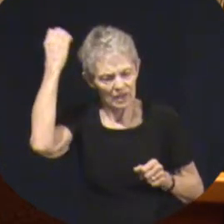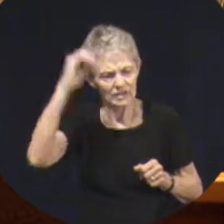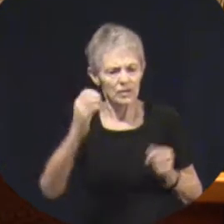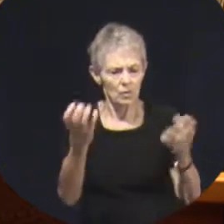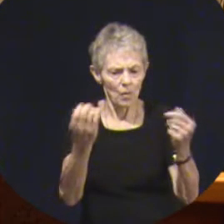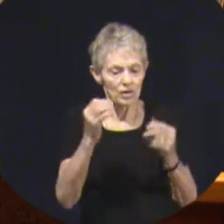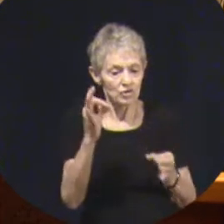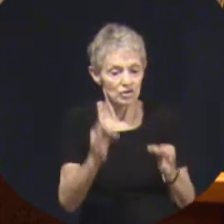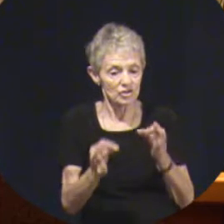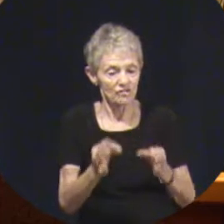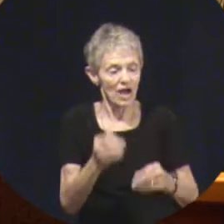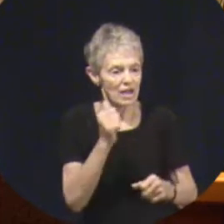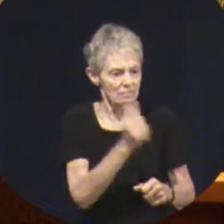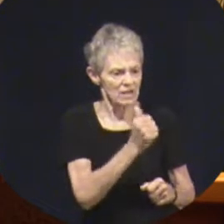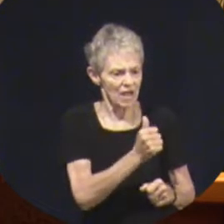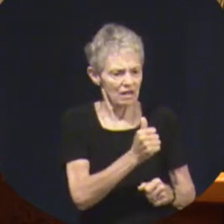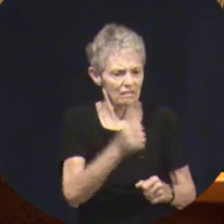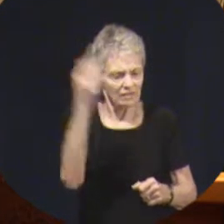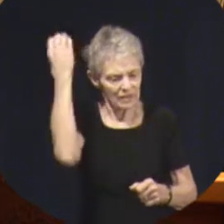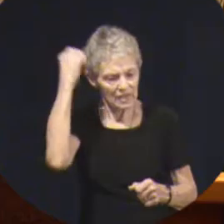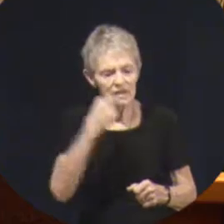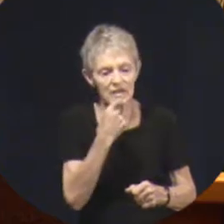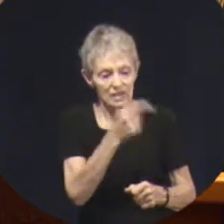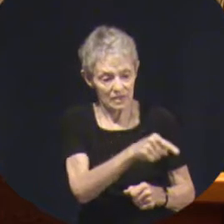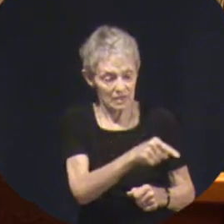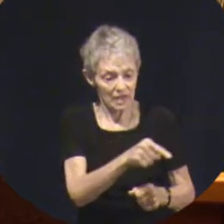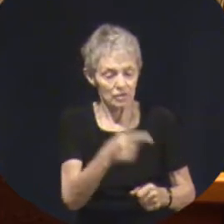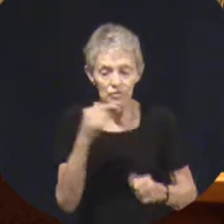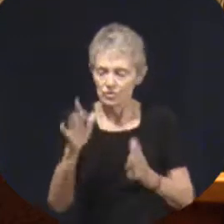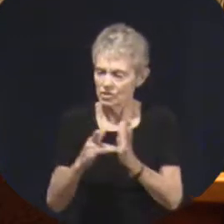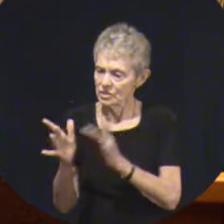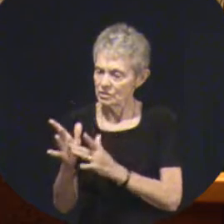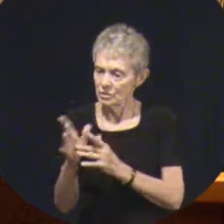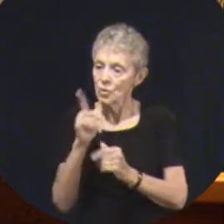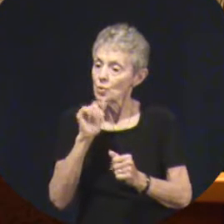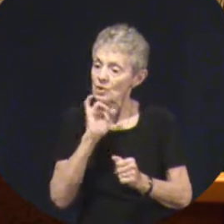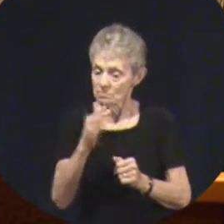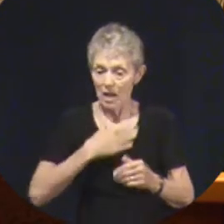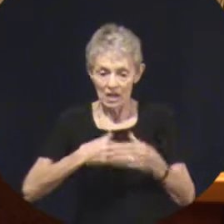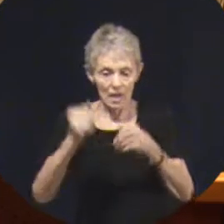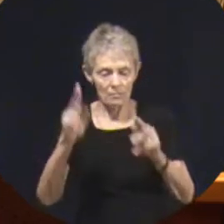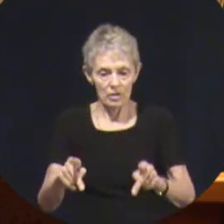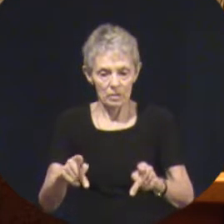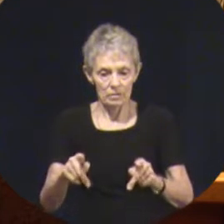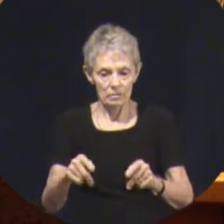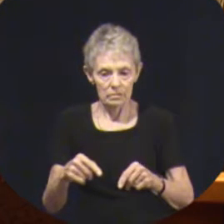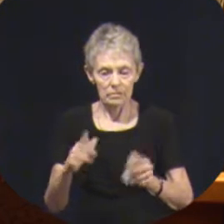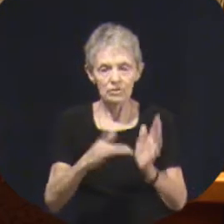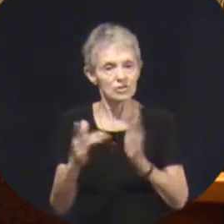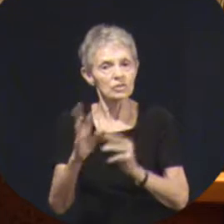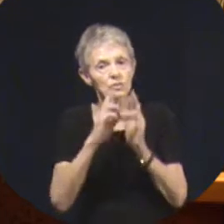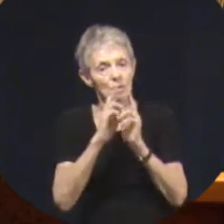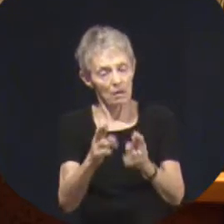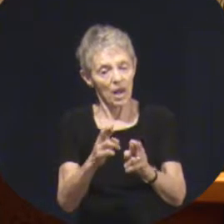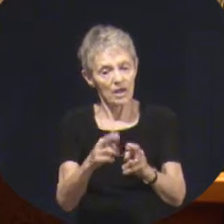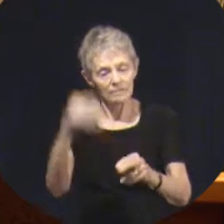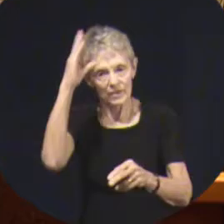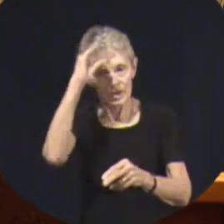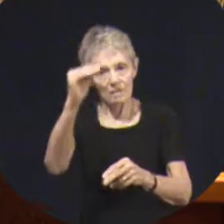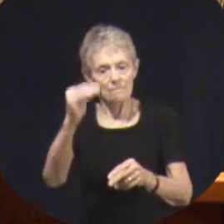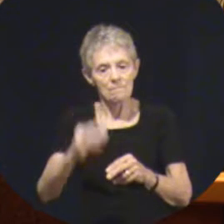justify himself, he said to Jesus, "And who is my neighbor?" Jesus replied, "A man